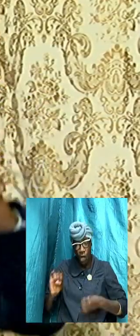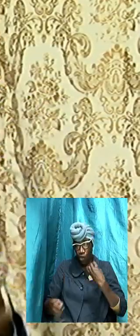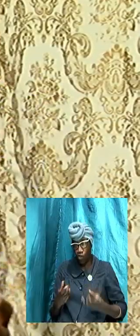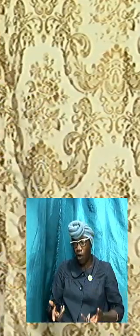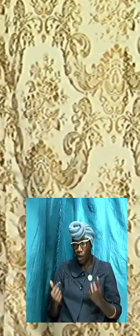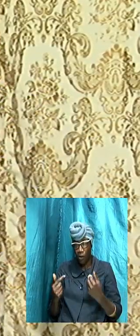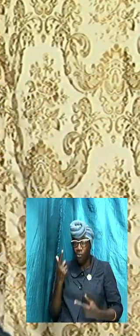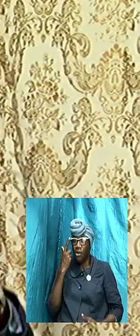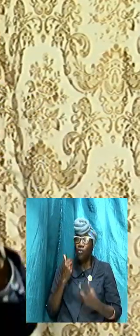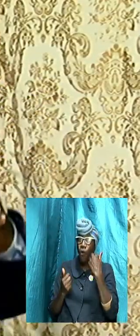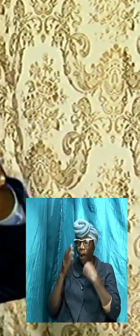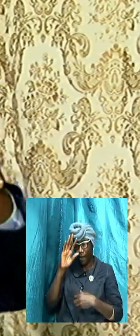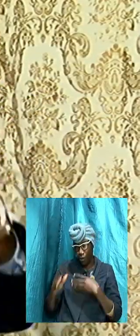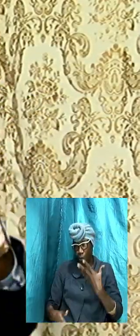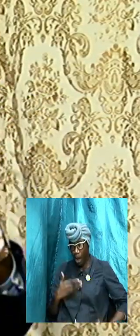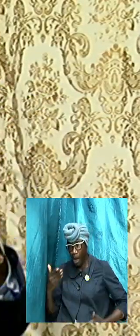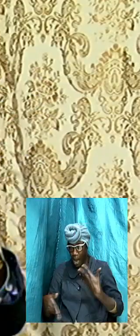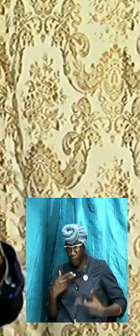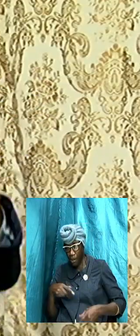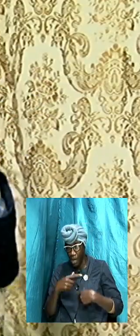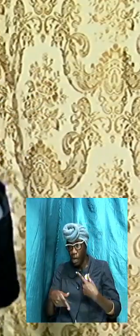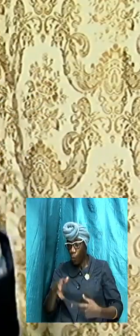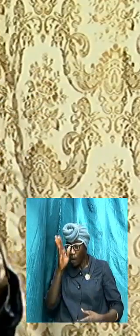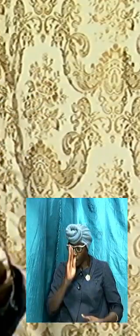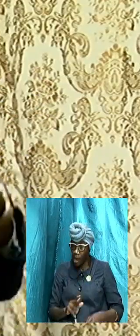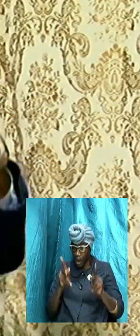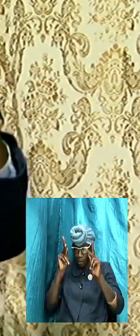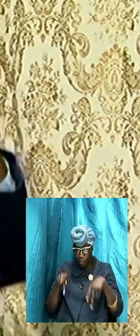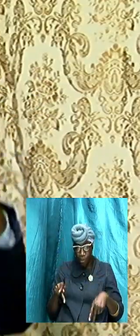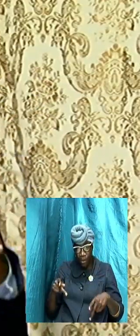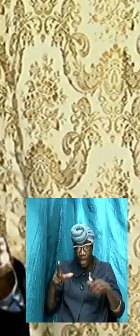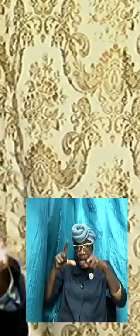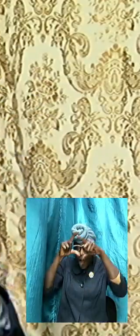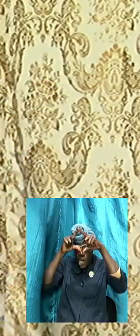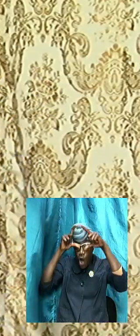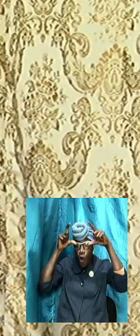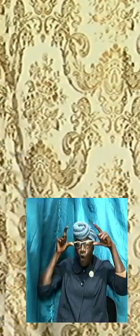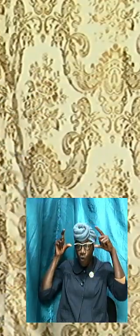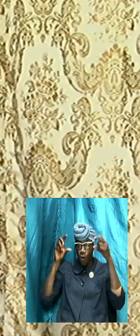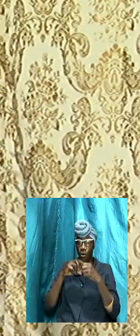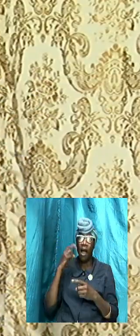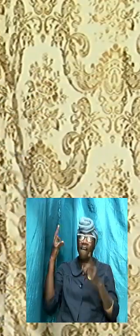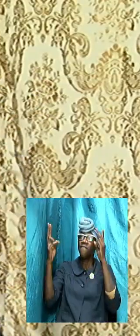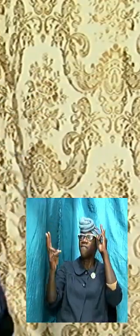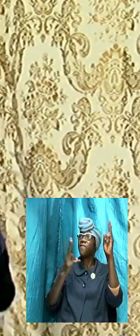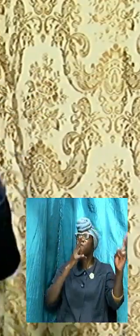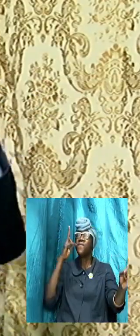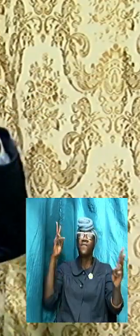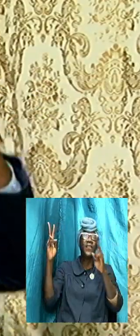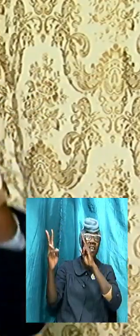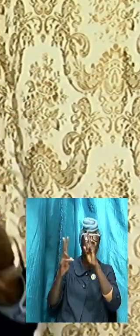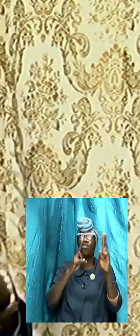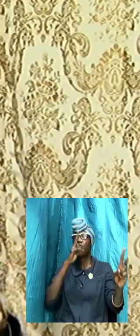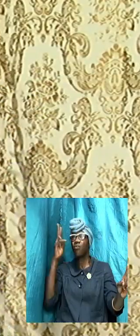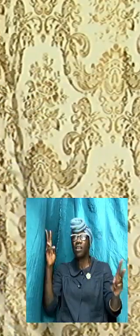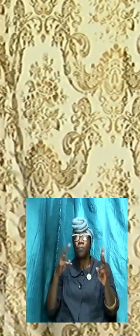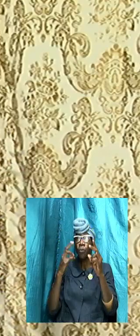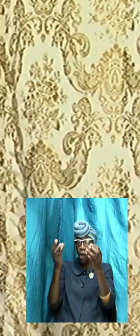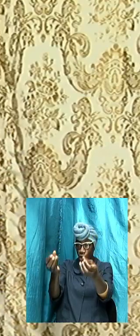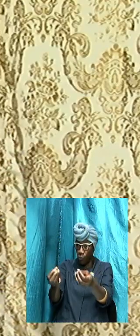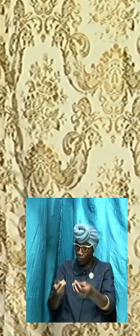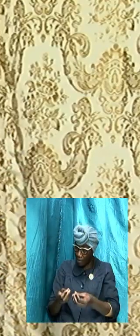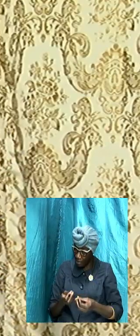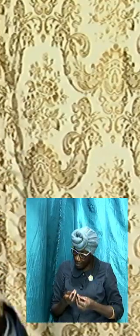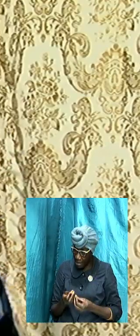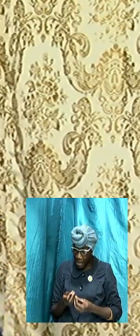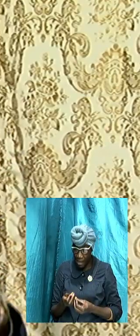so happy when God put that Stephanos, that crown of victory, that crown of achievement,